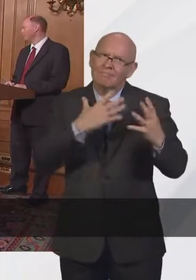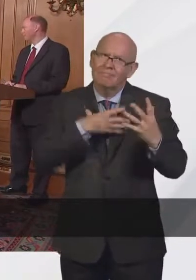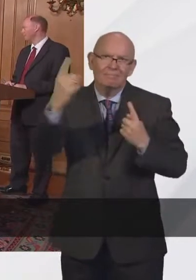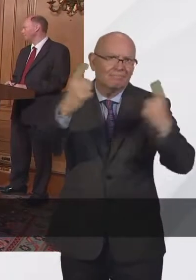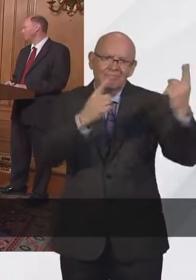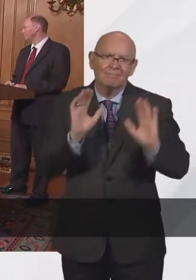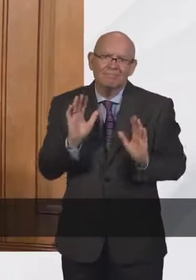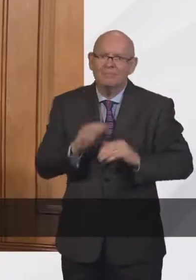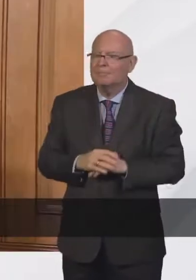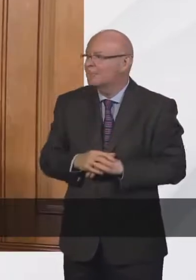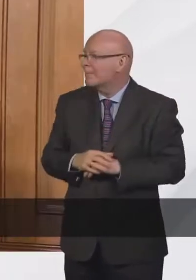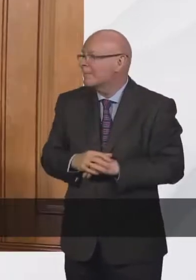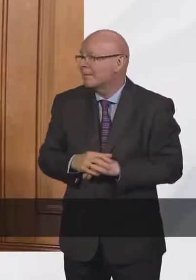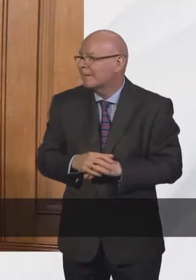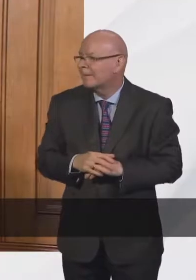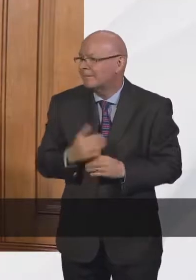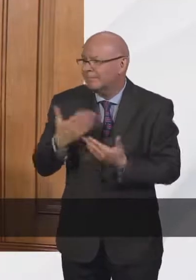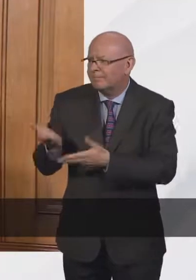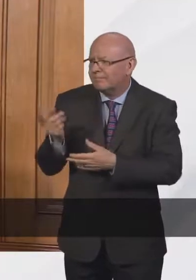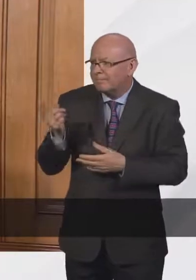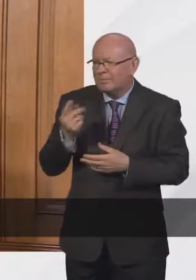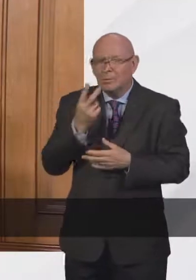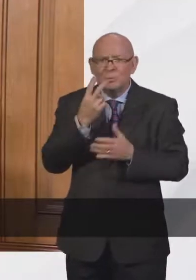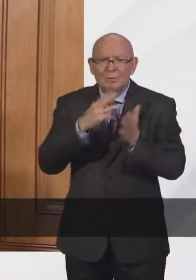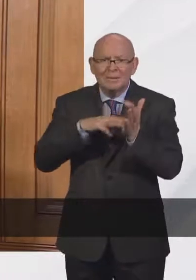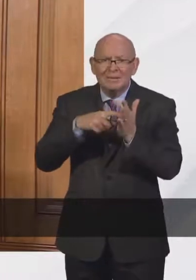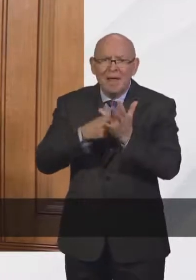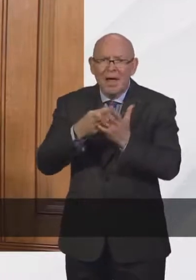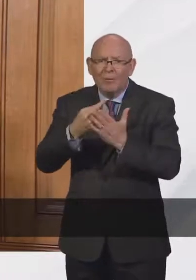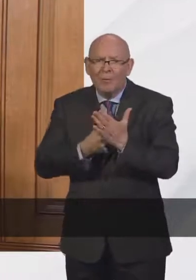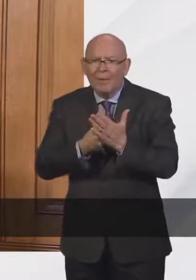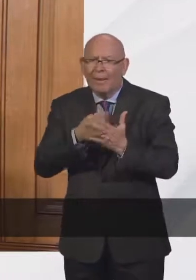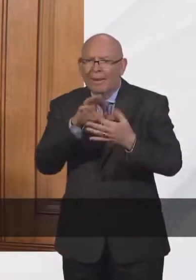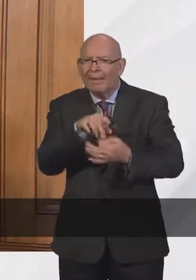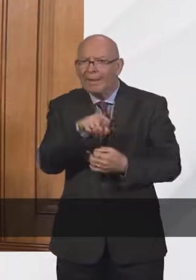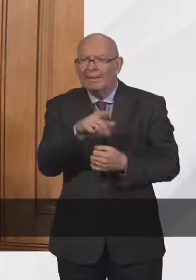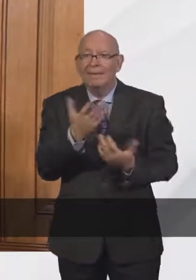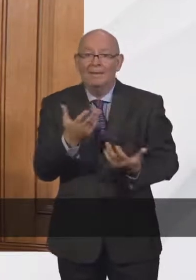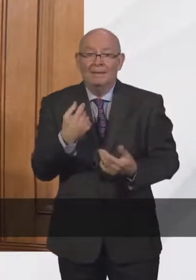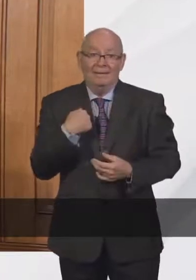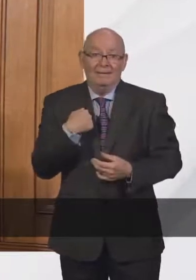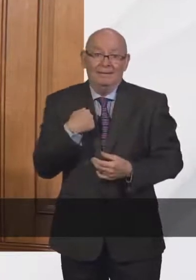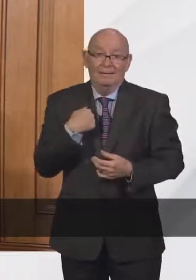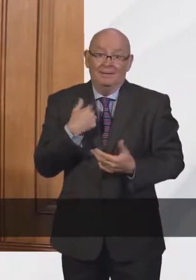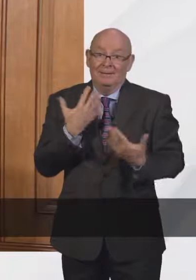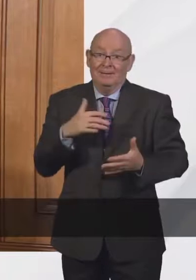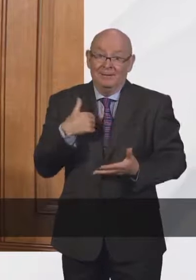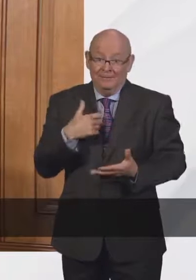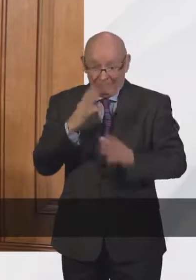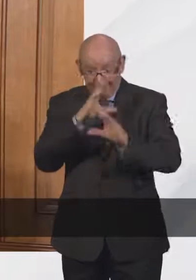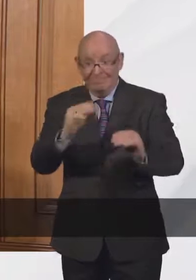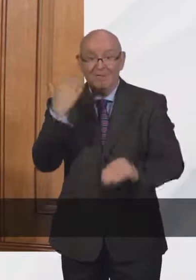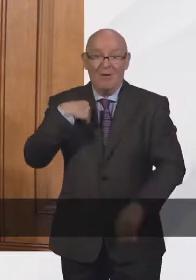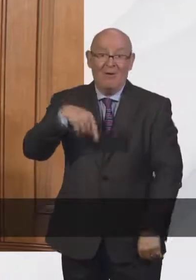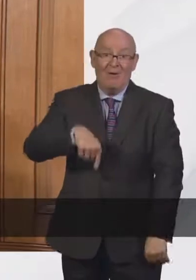actually, which is, as Chris said earlier on, 2 metres is safer than 1 metre if it's all unmitigated. But if you